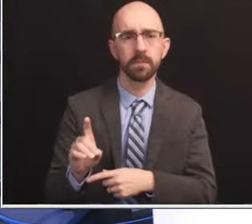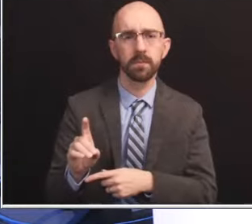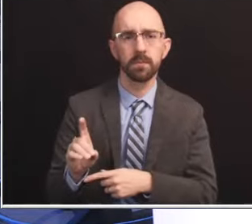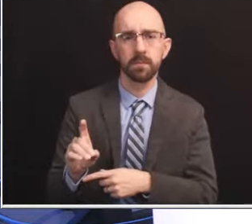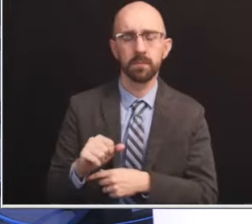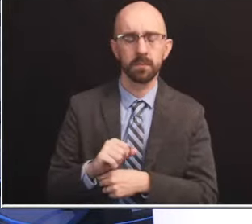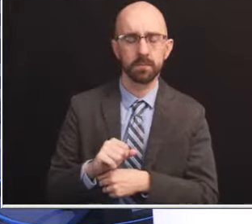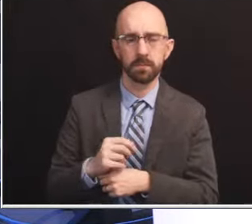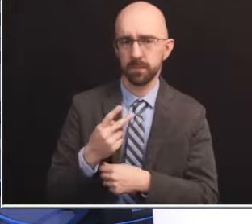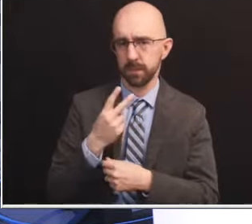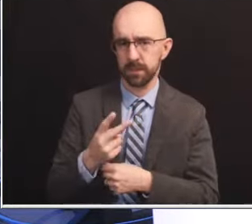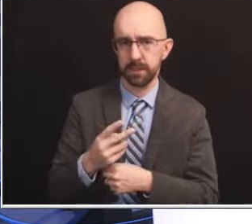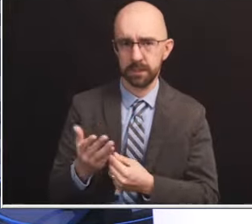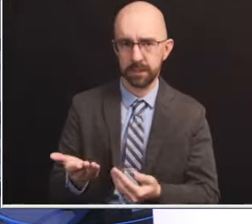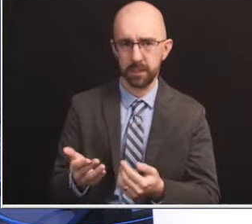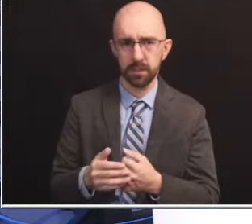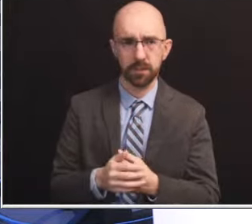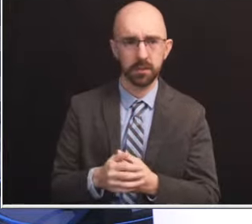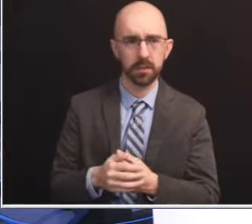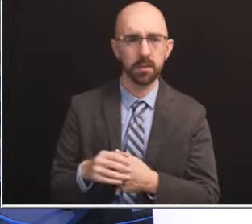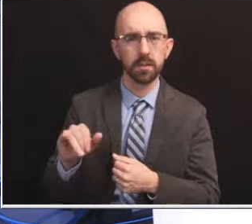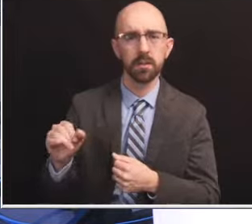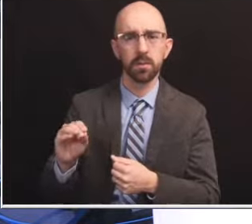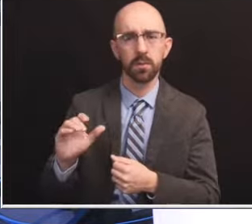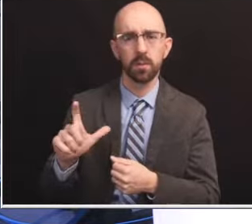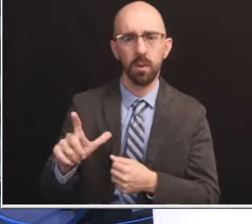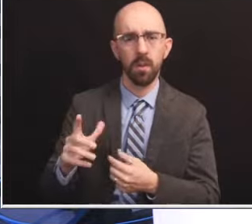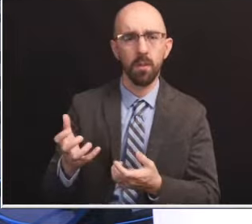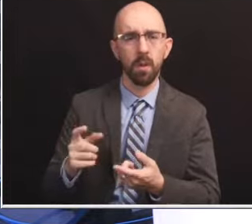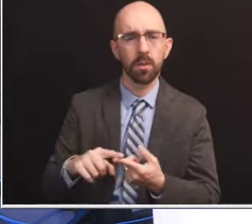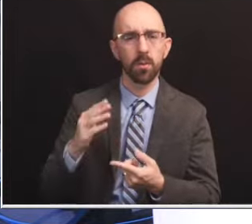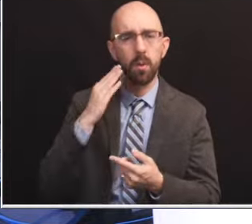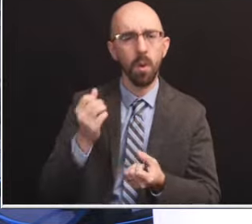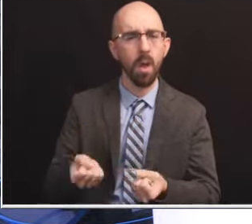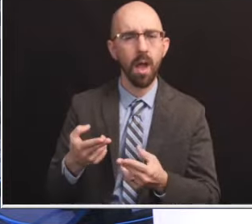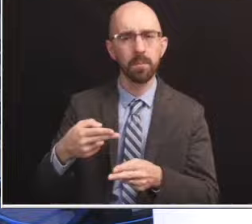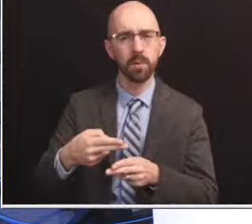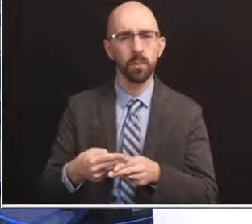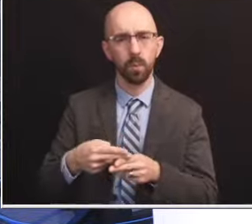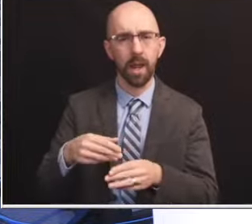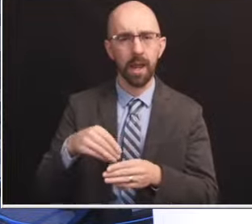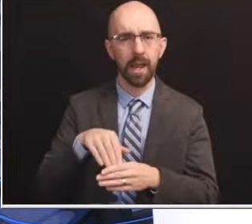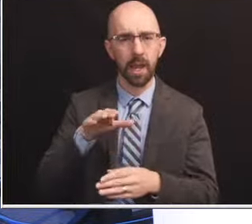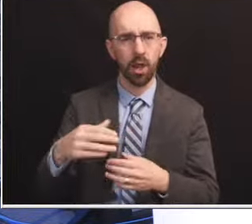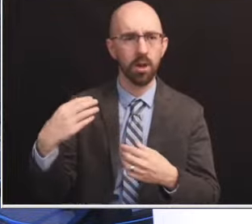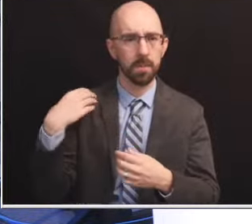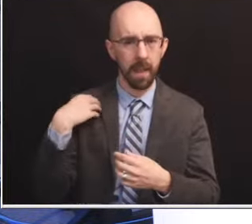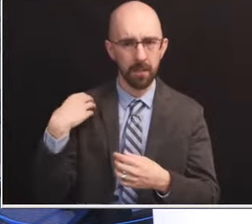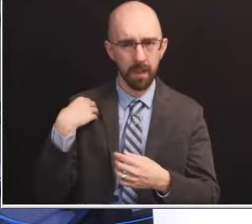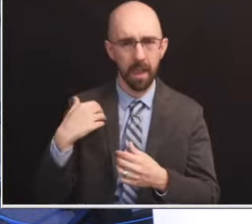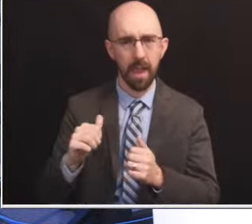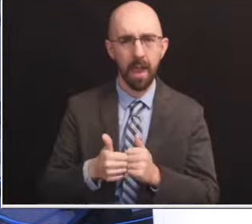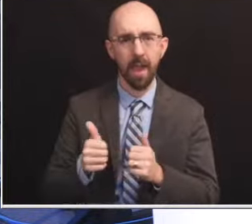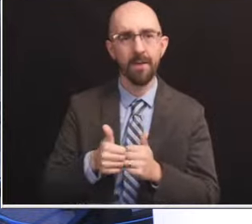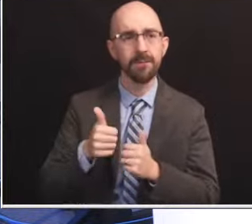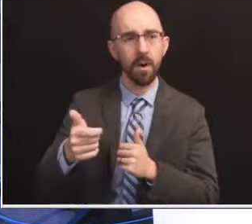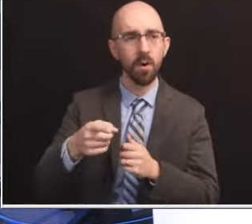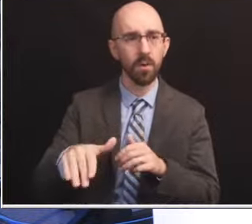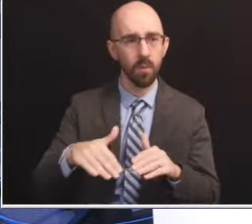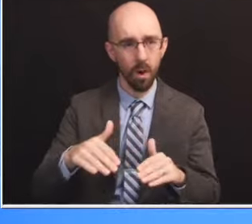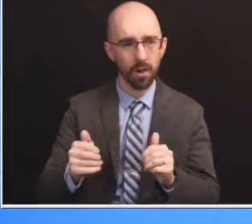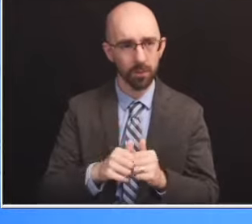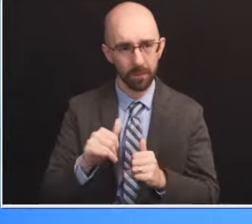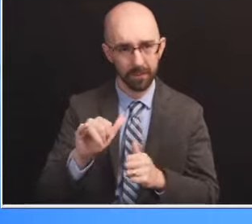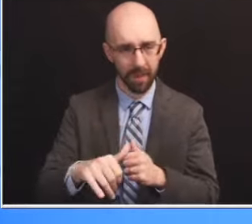Let's see here. Jill wants to know, how much weight is in Nancy's backpack and how far are you walking with it? It's